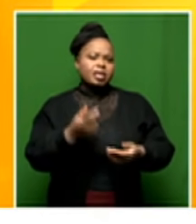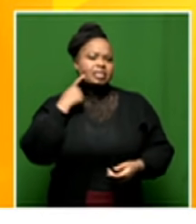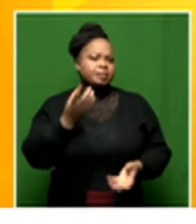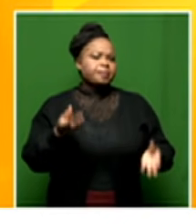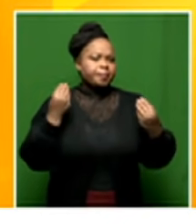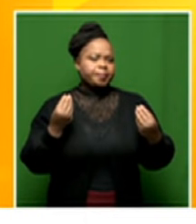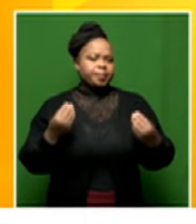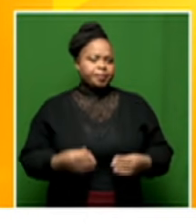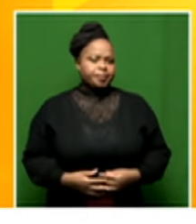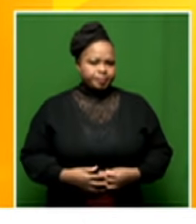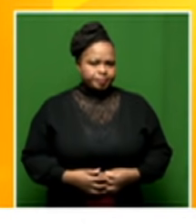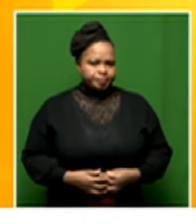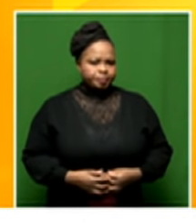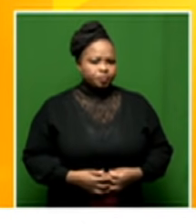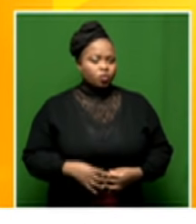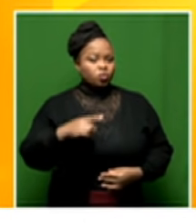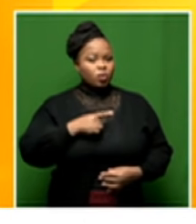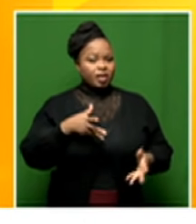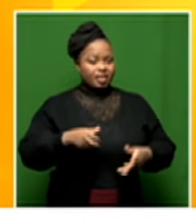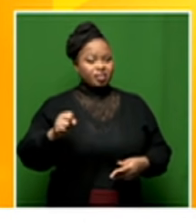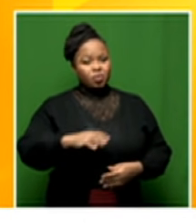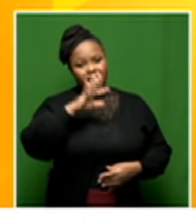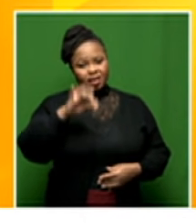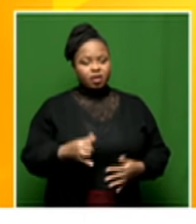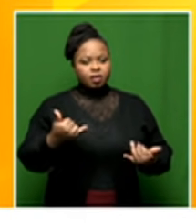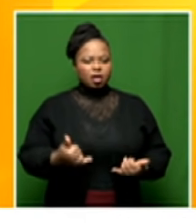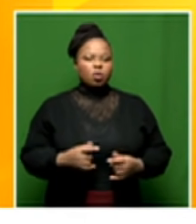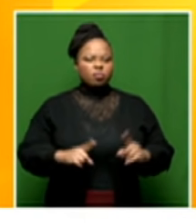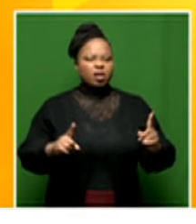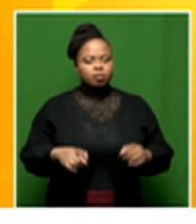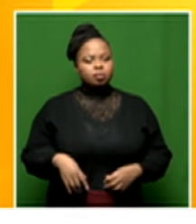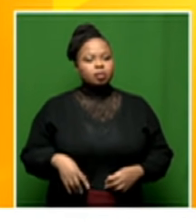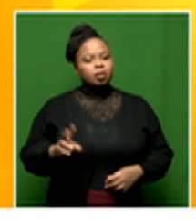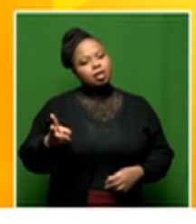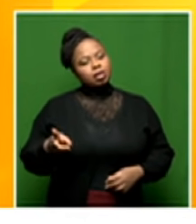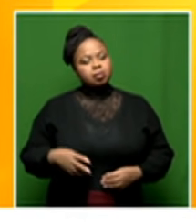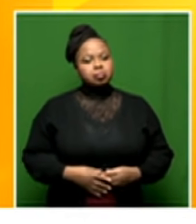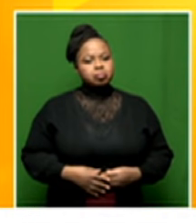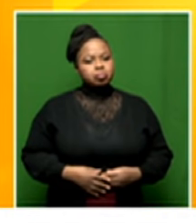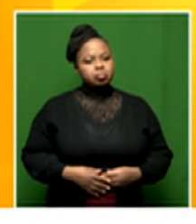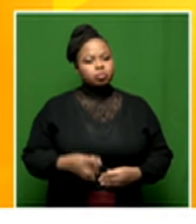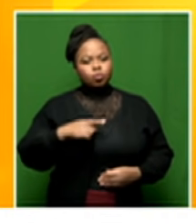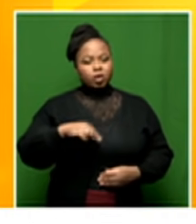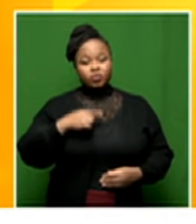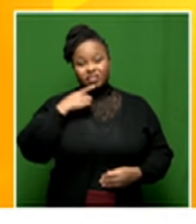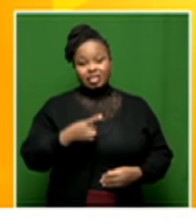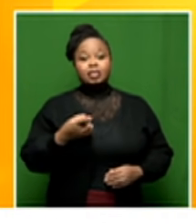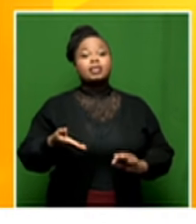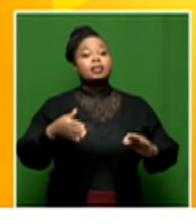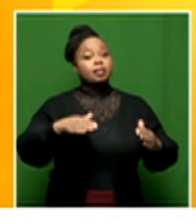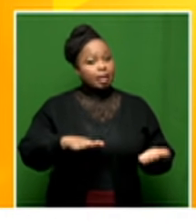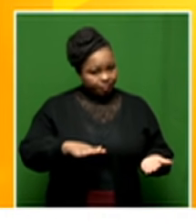the current outbreak in South Africa. And that obviously has implications, as you've mentioned, death, but